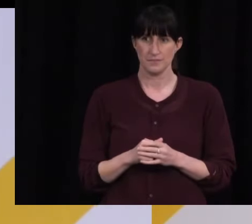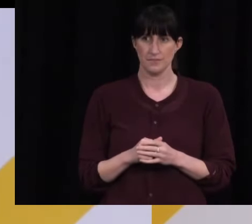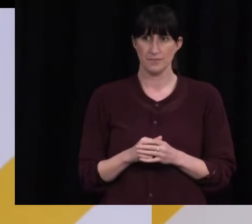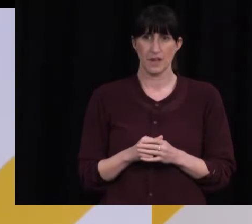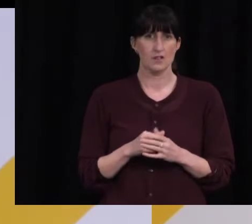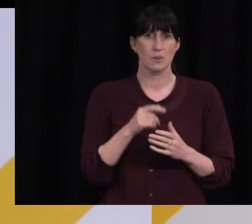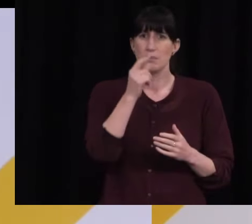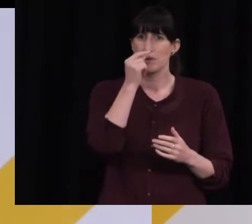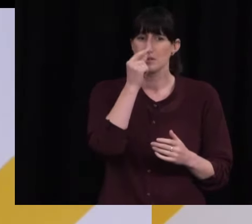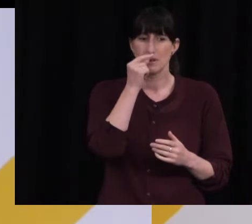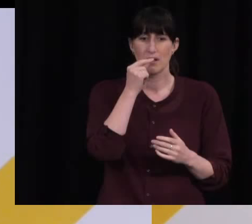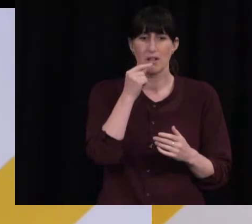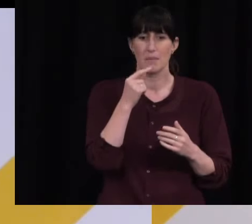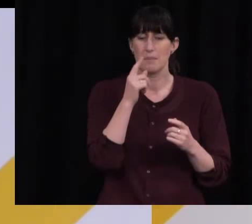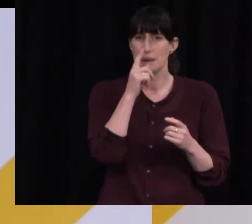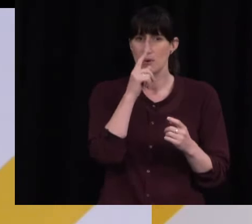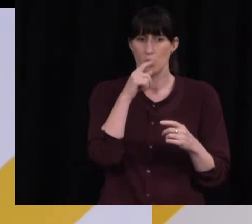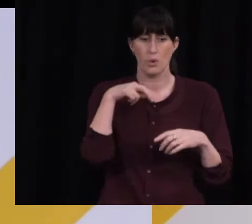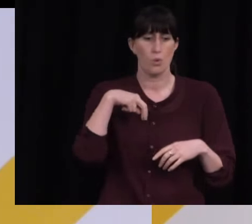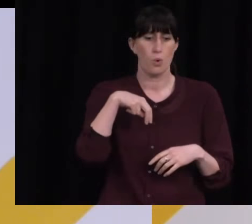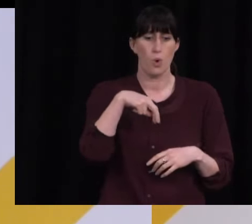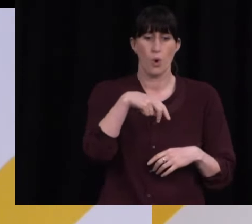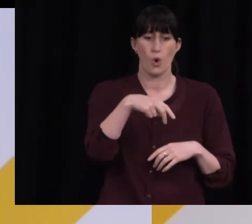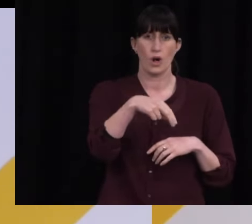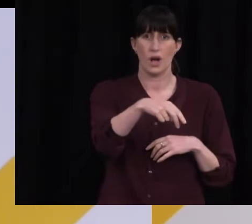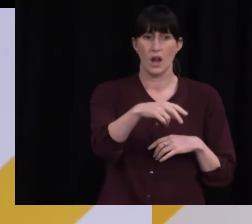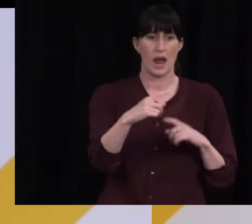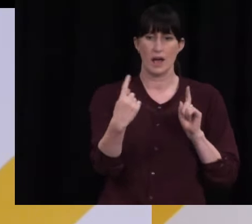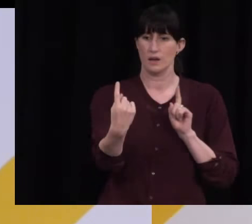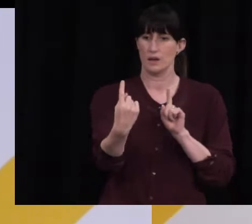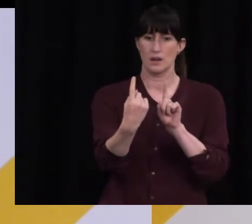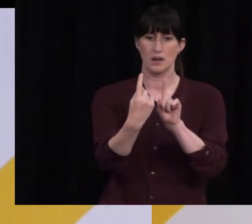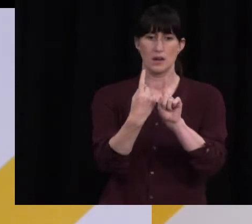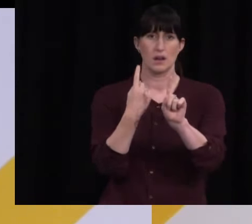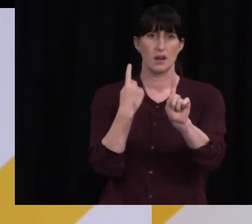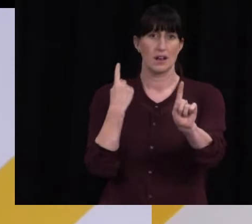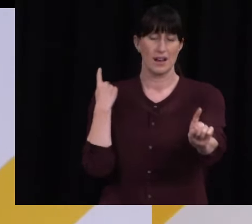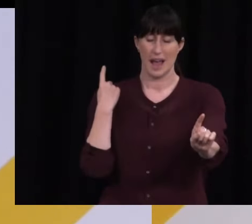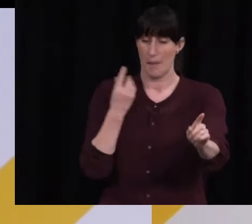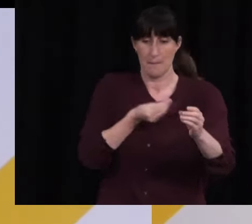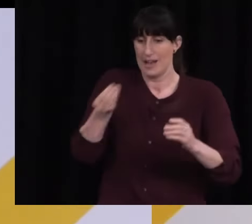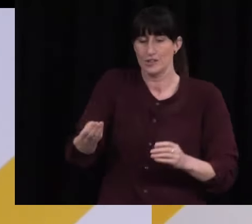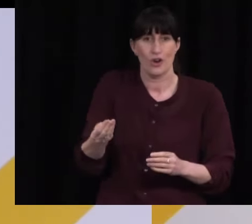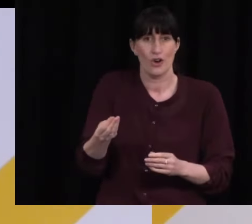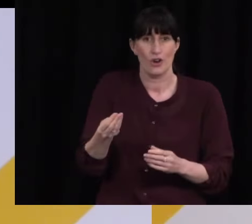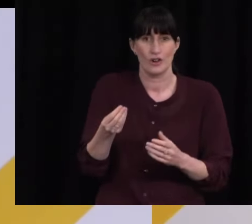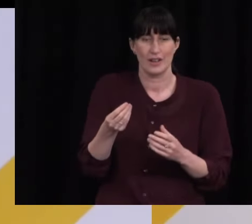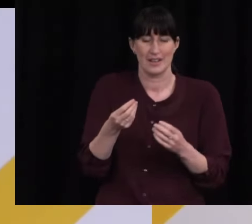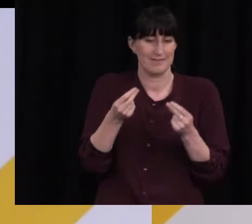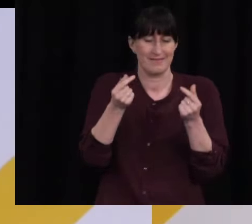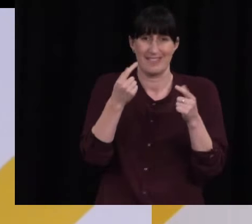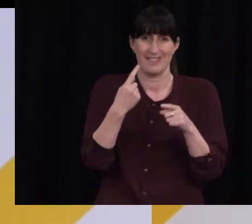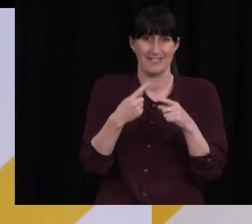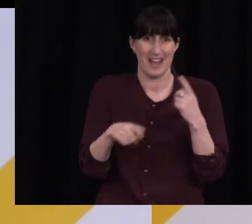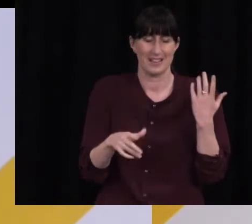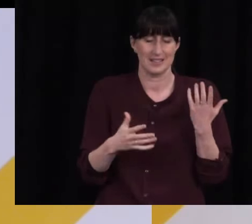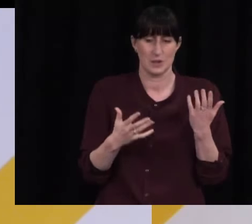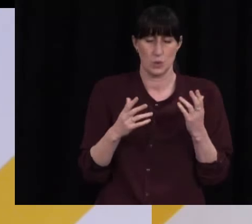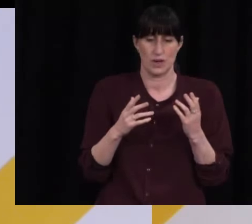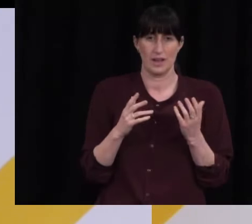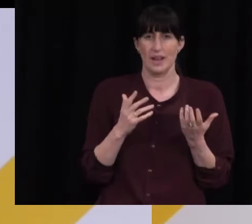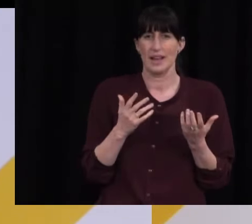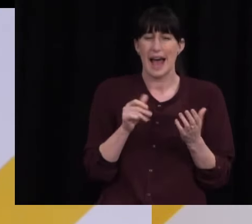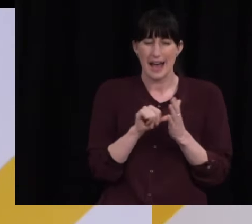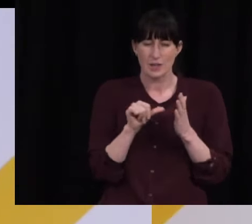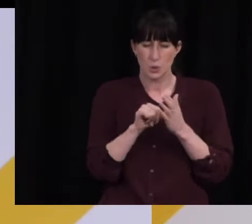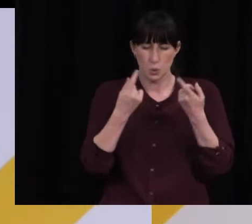people possibly passing each other in their neighbourhoods, possibly children being in contact with one another. Very hard to determine, which